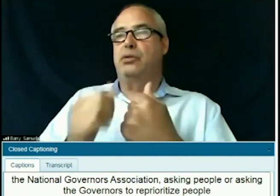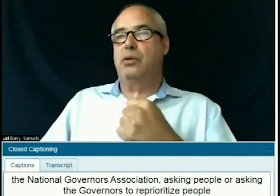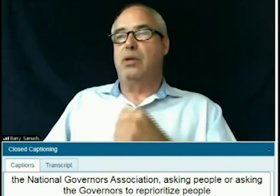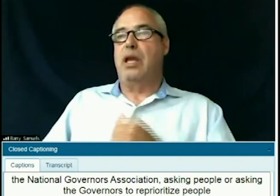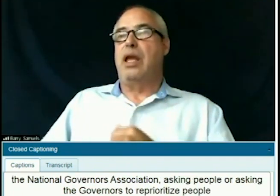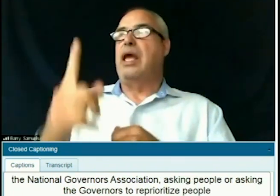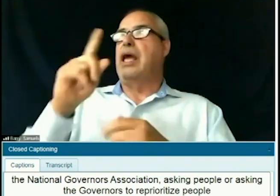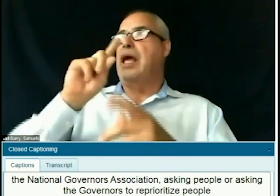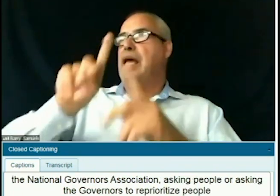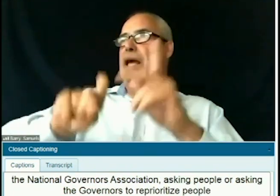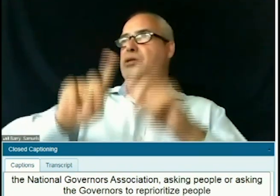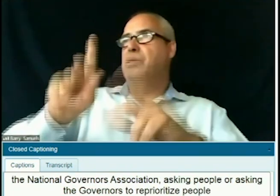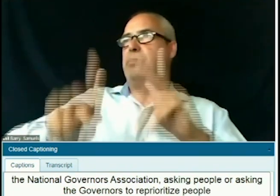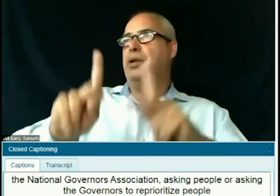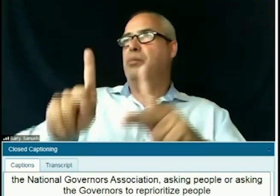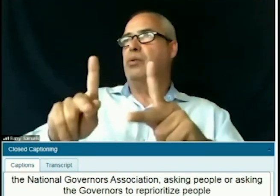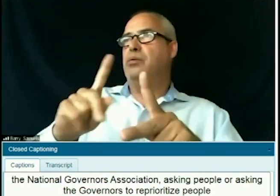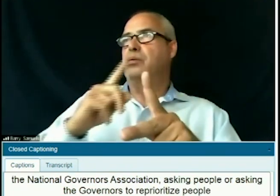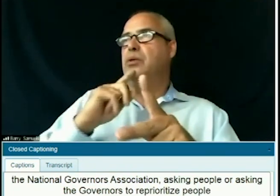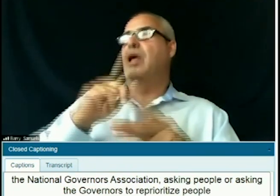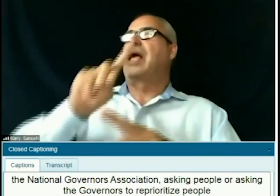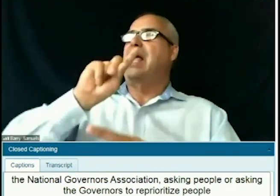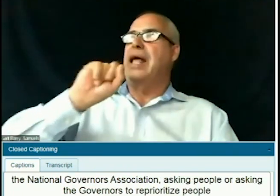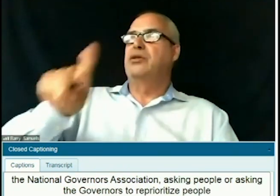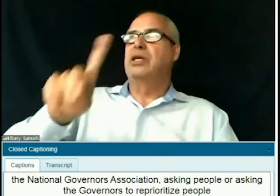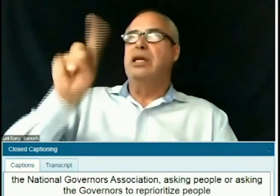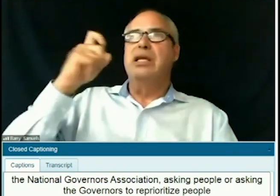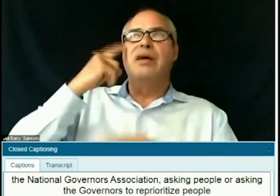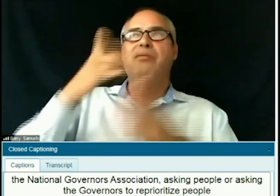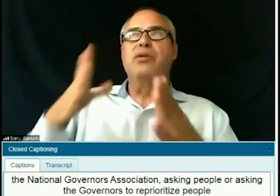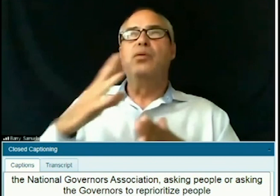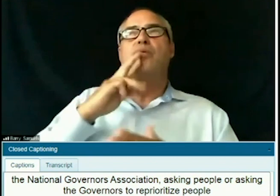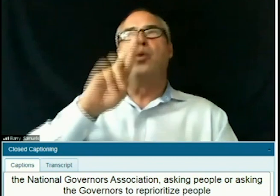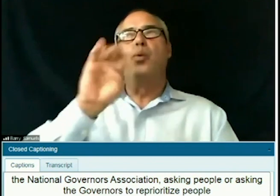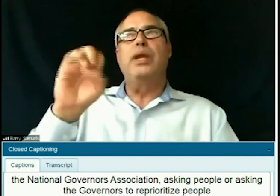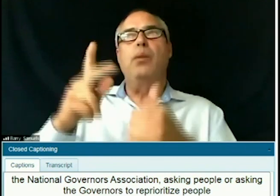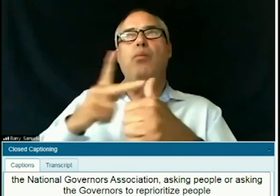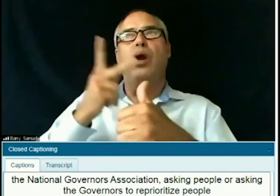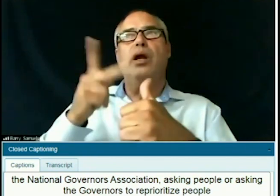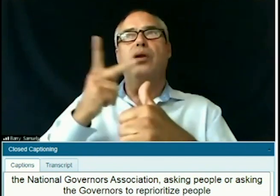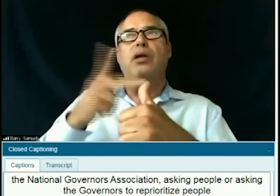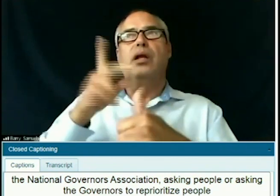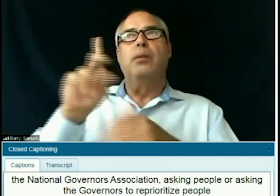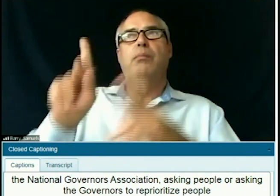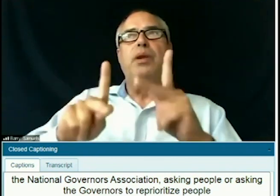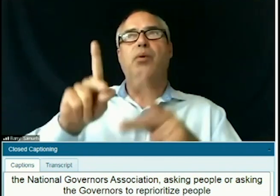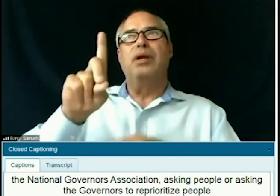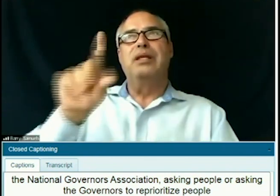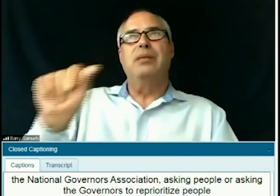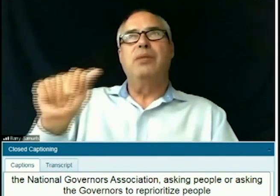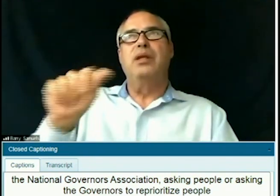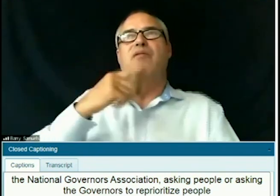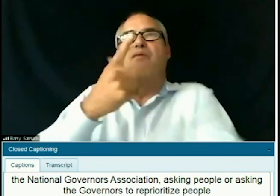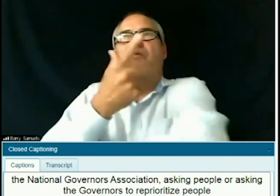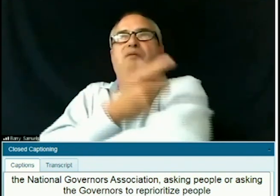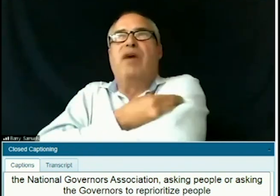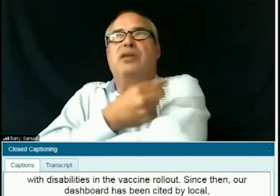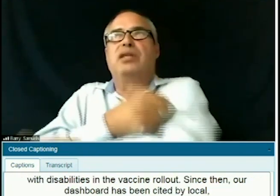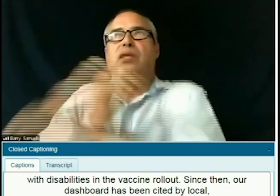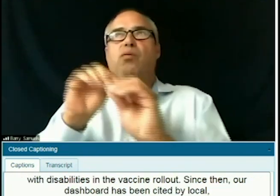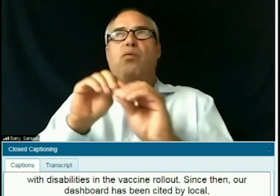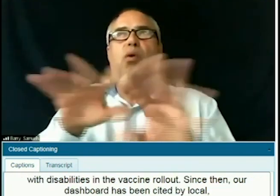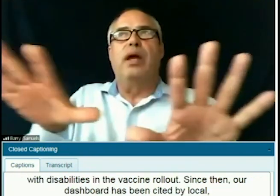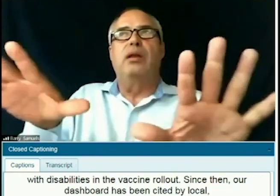asking the governors to reprioritize people with disabilities in the vaccine rollout.